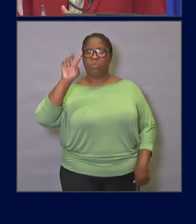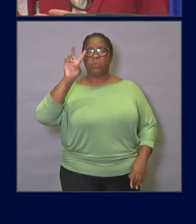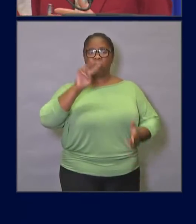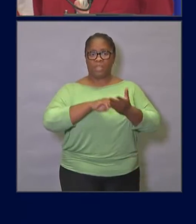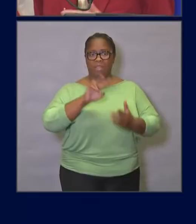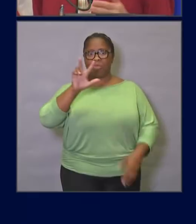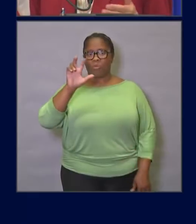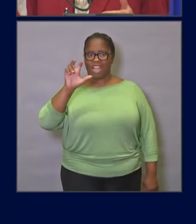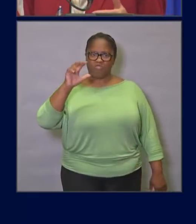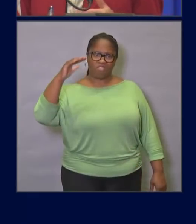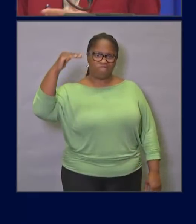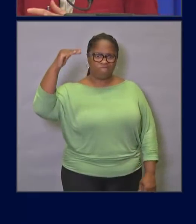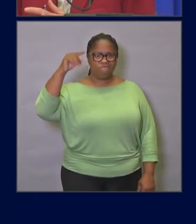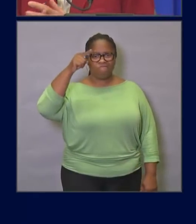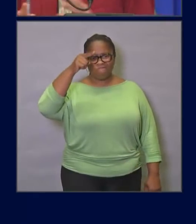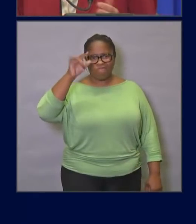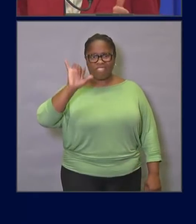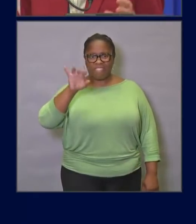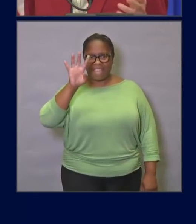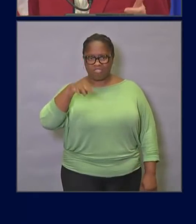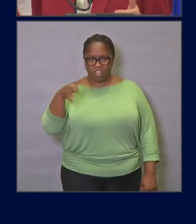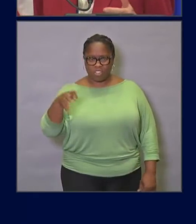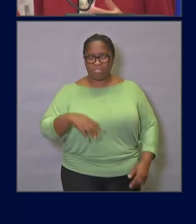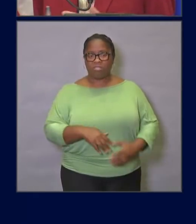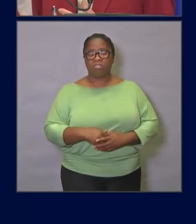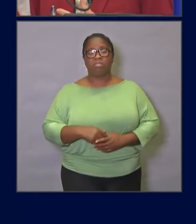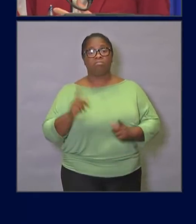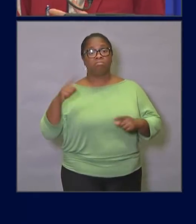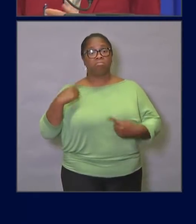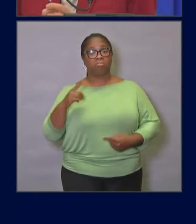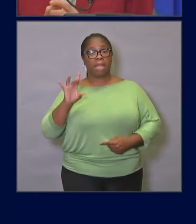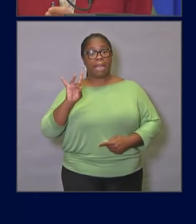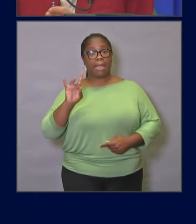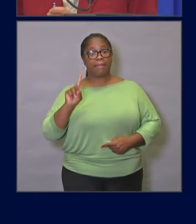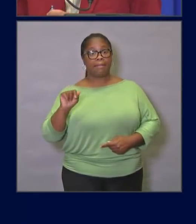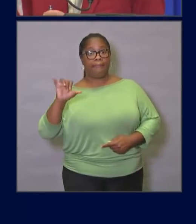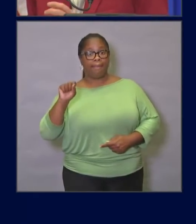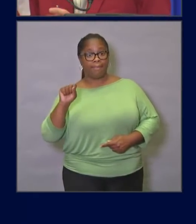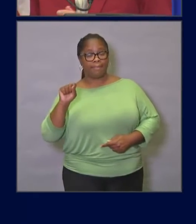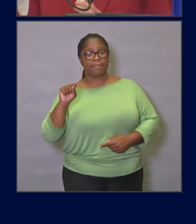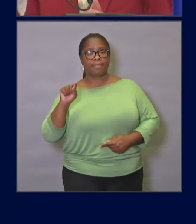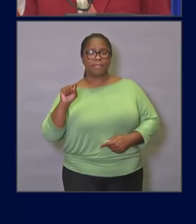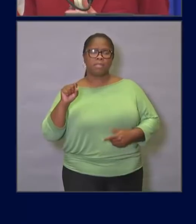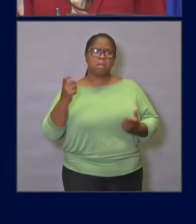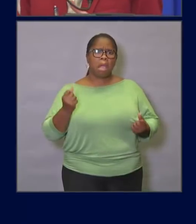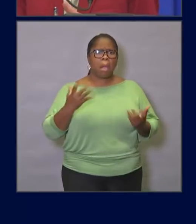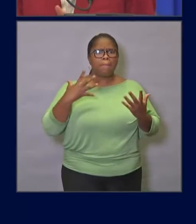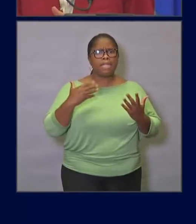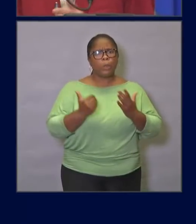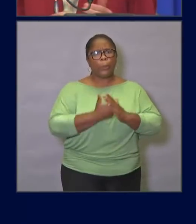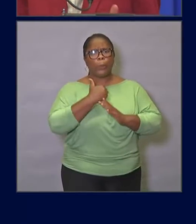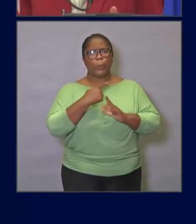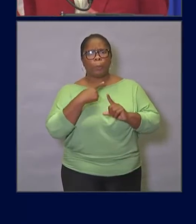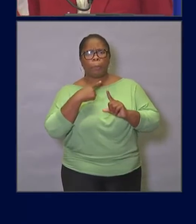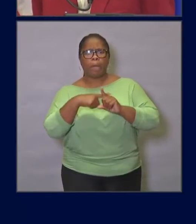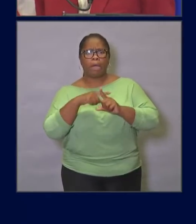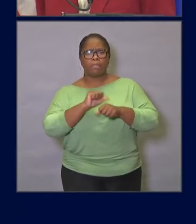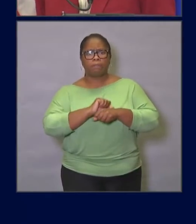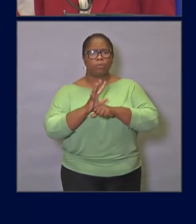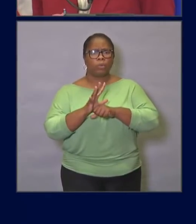2,300. I do want to note that the average over the last 8 days in terms of the number of new positive cases is